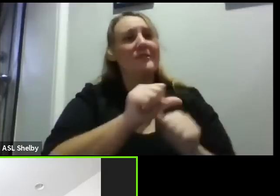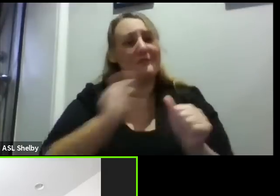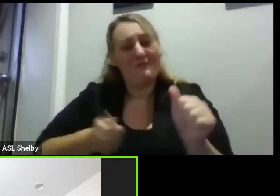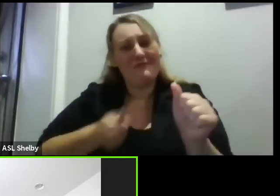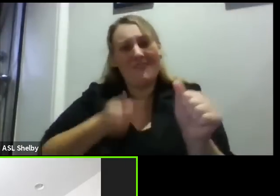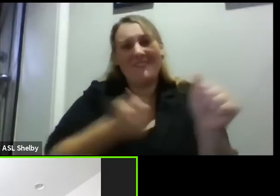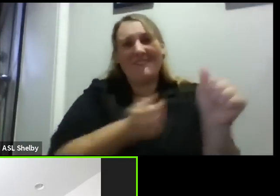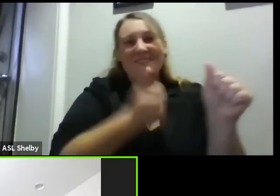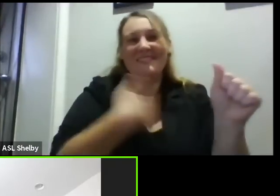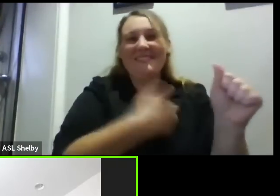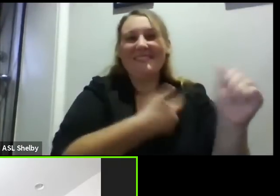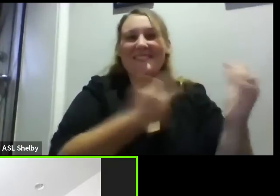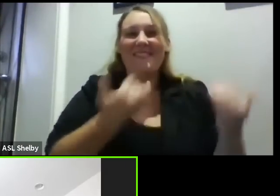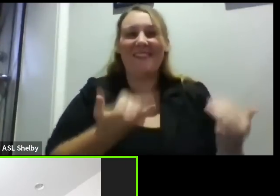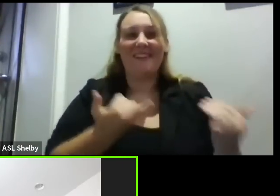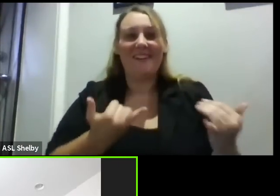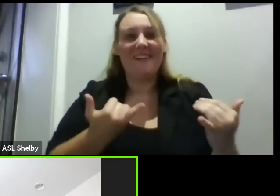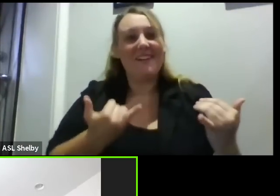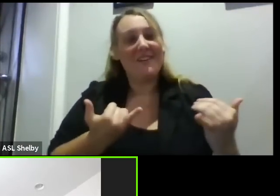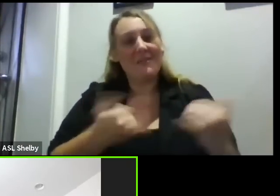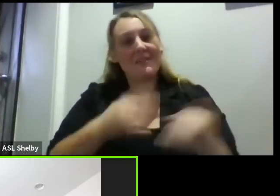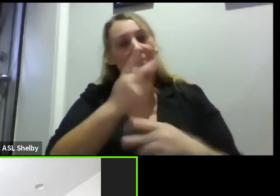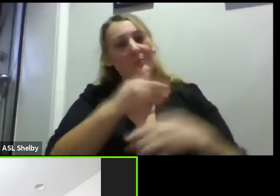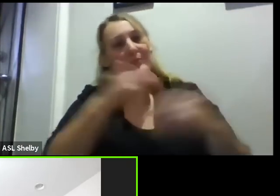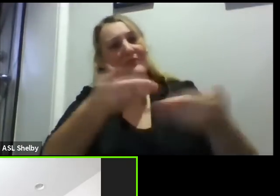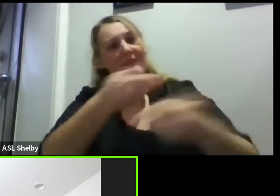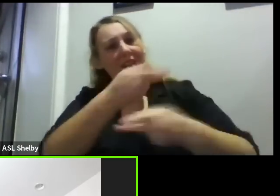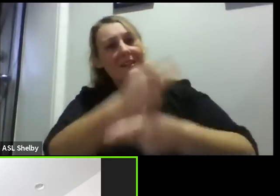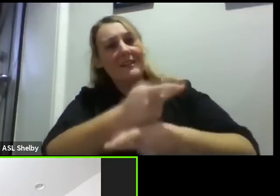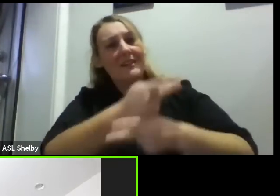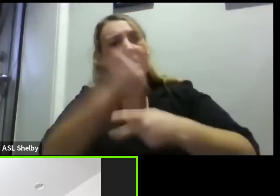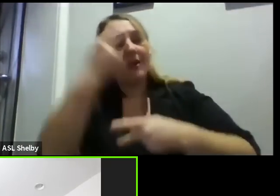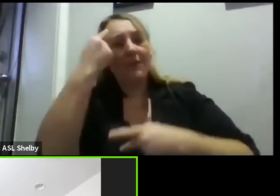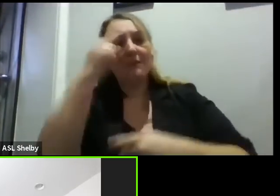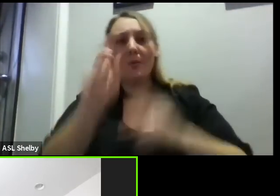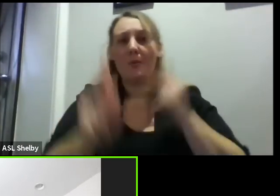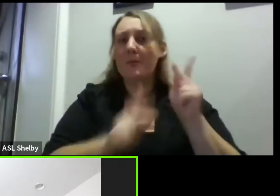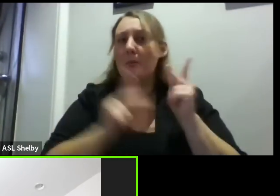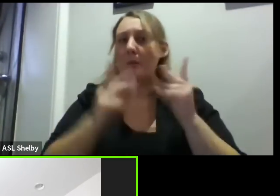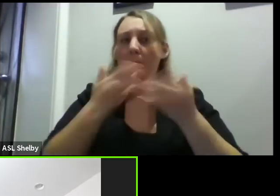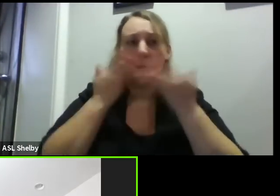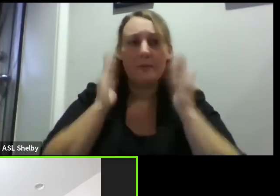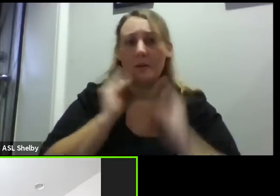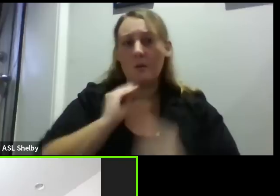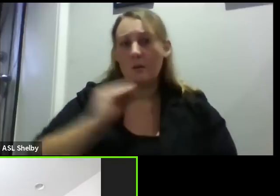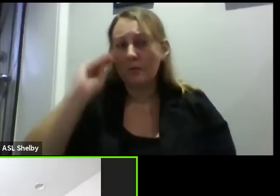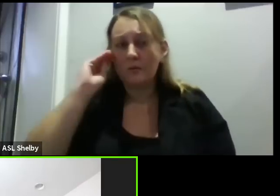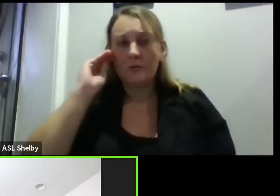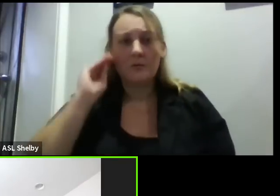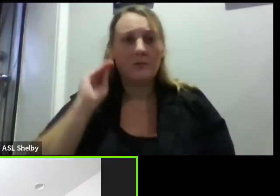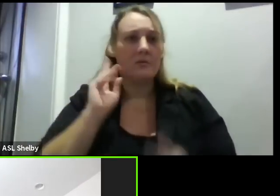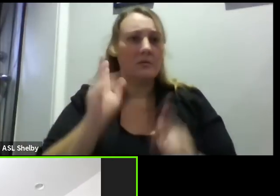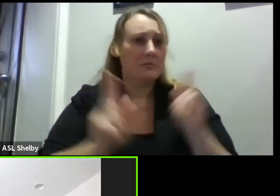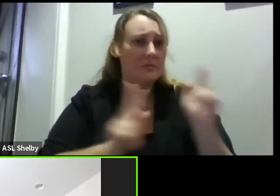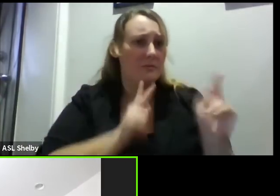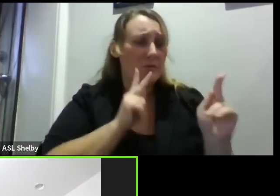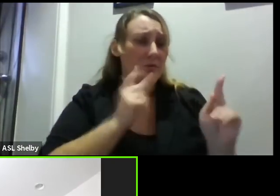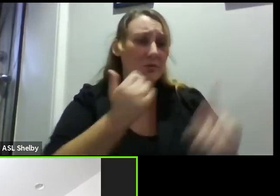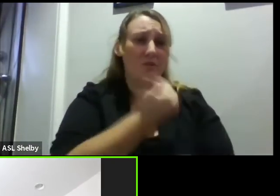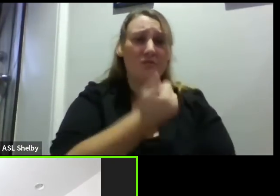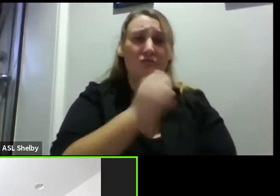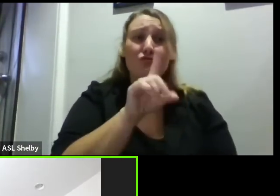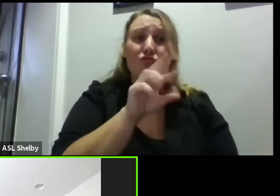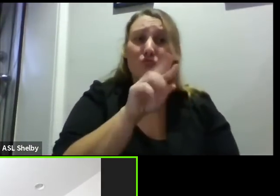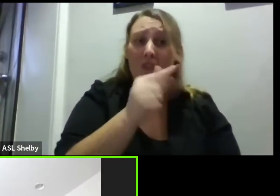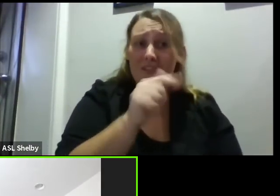incarceration, providing care for our folks who are houseless, who are people who use drugs, and so